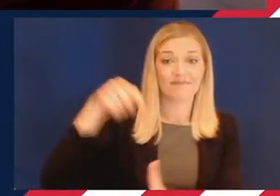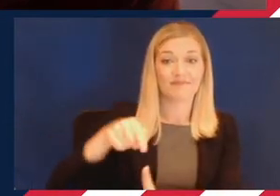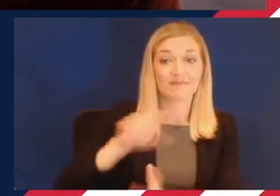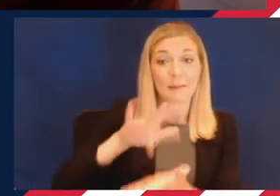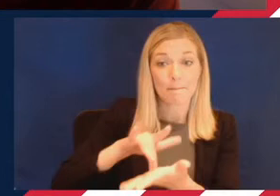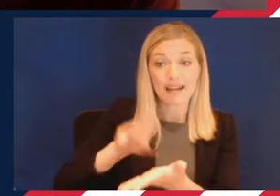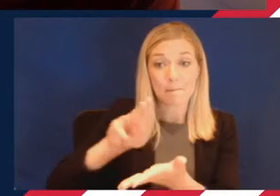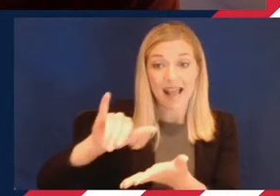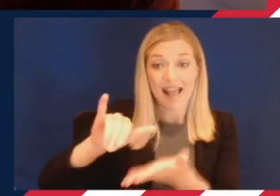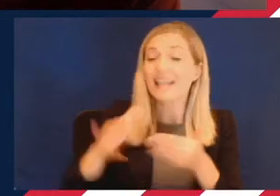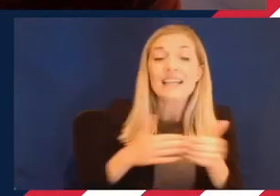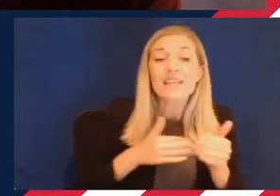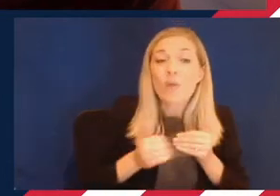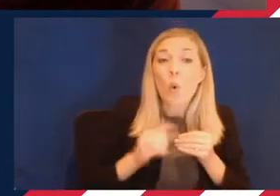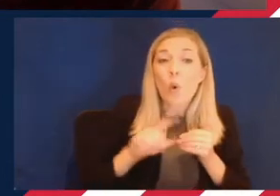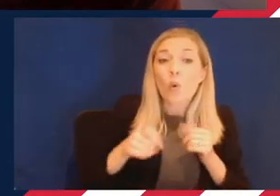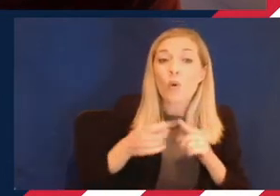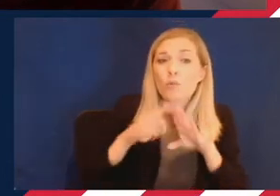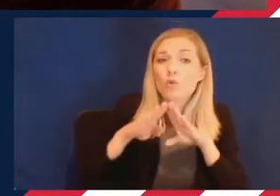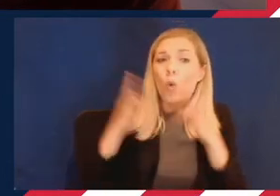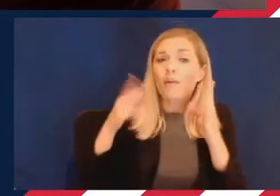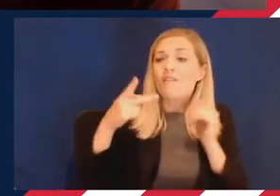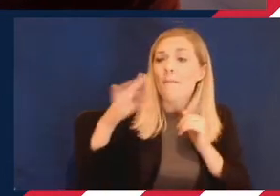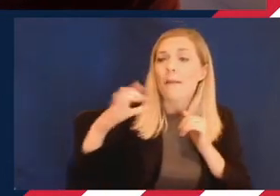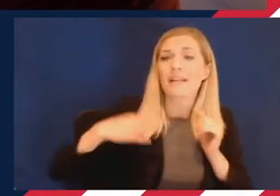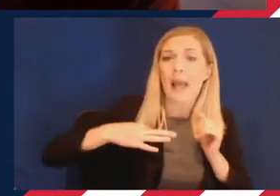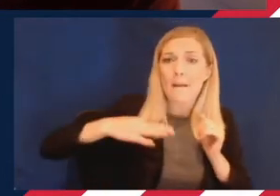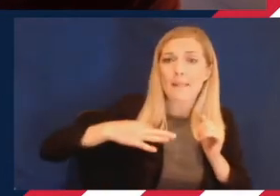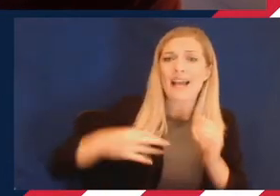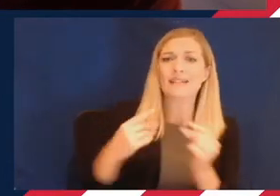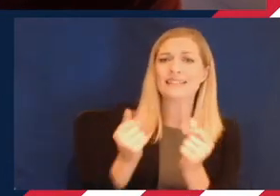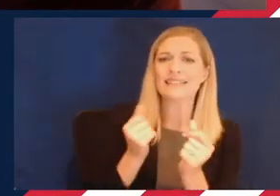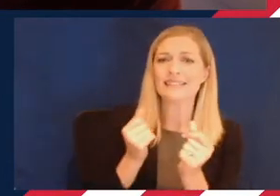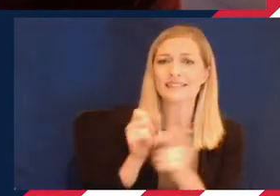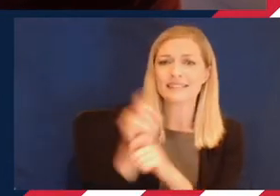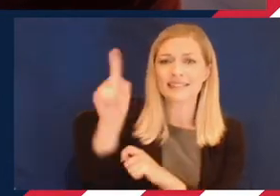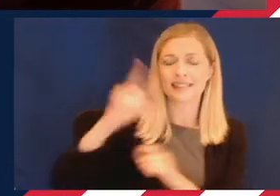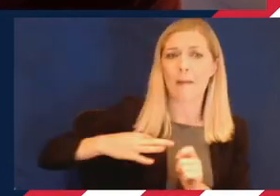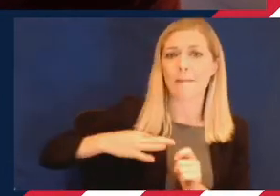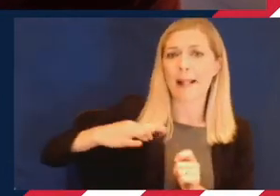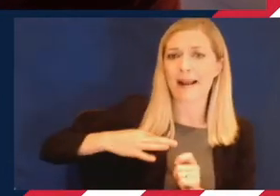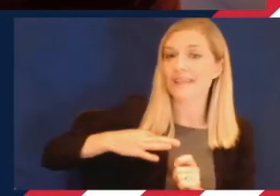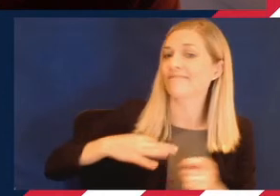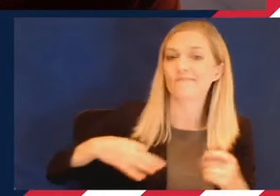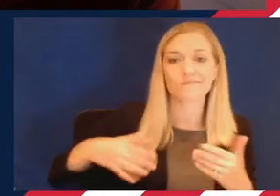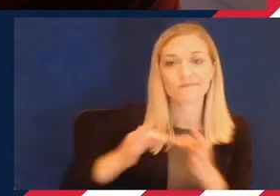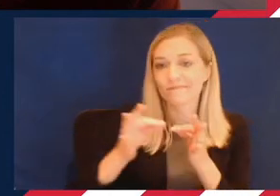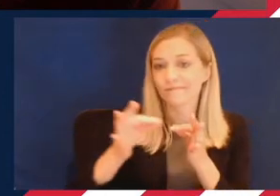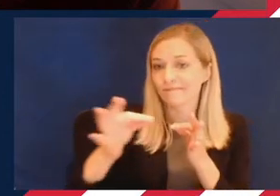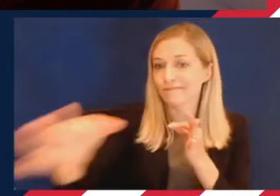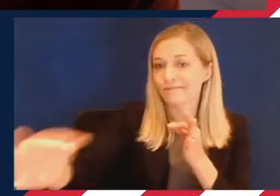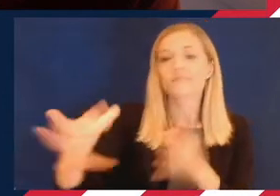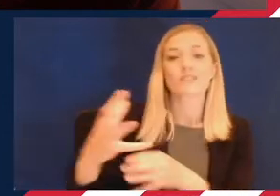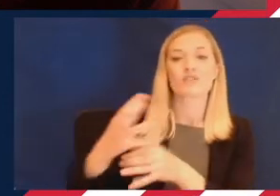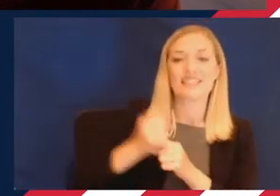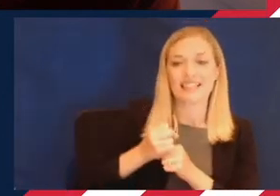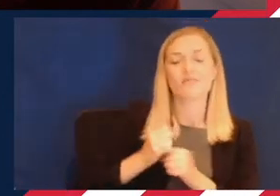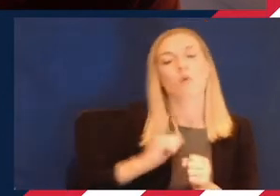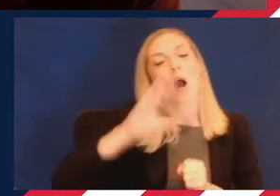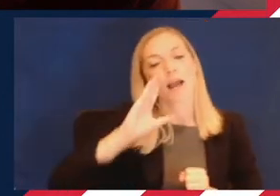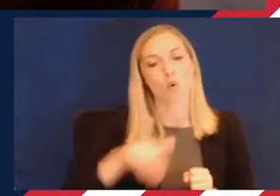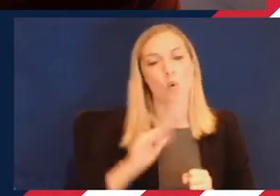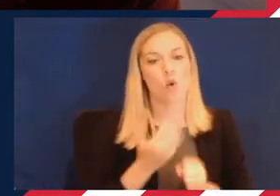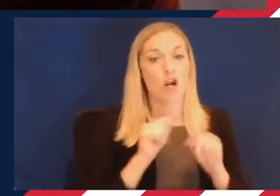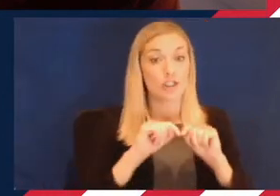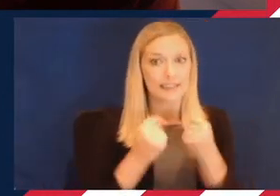it was open to the public. And I know like how our team and how our people are feeling because, you know, having that fear of